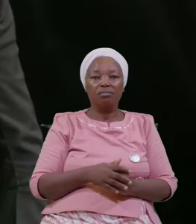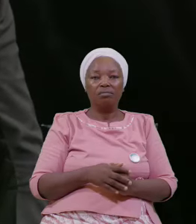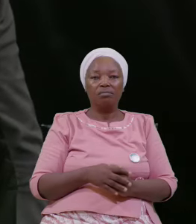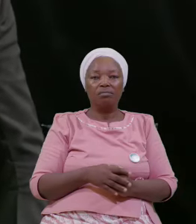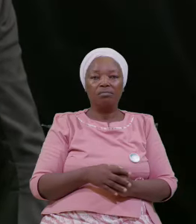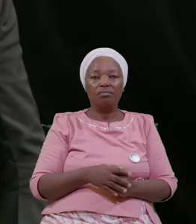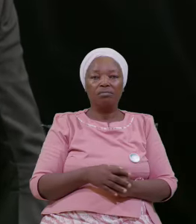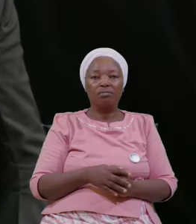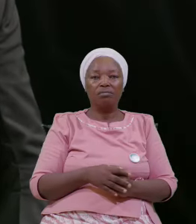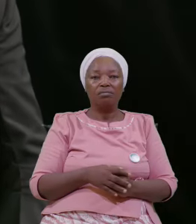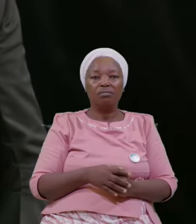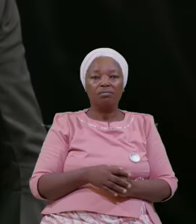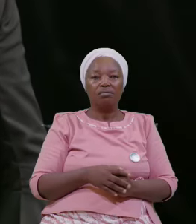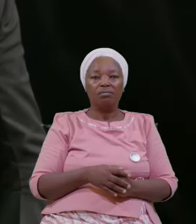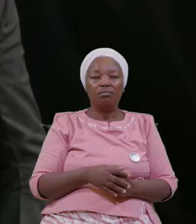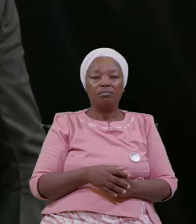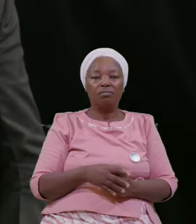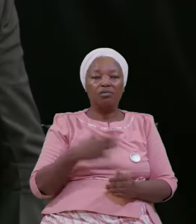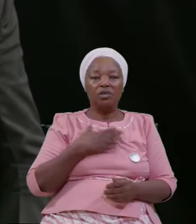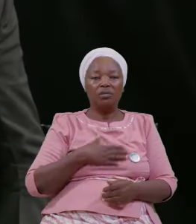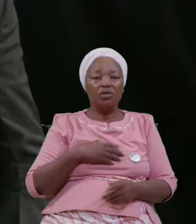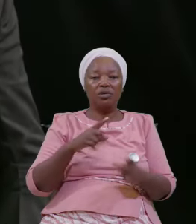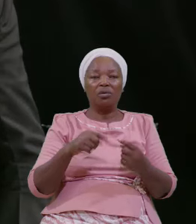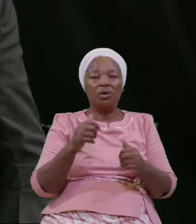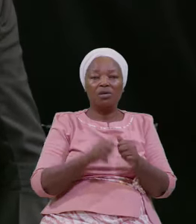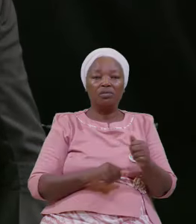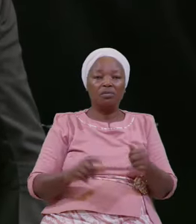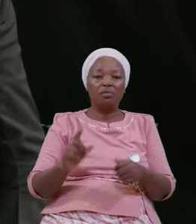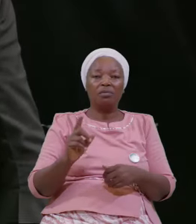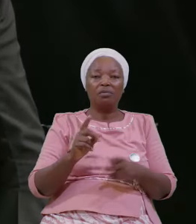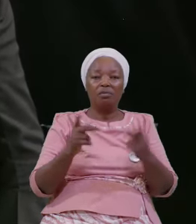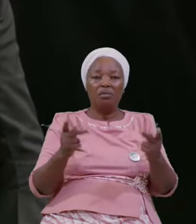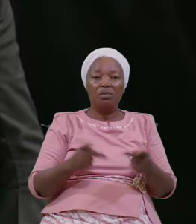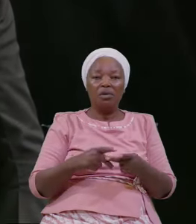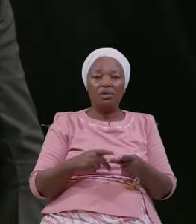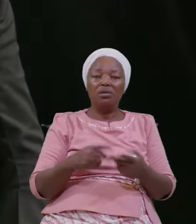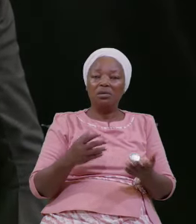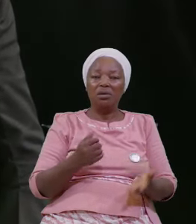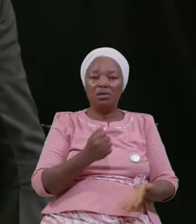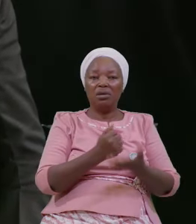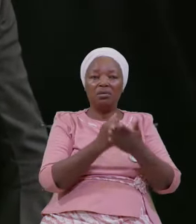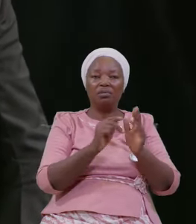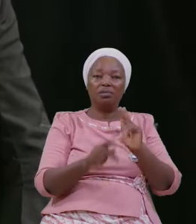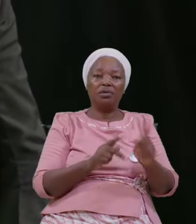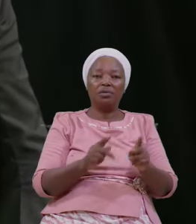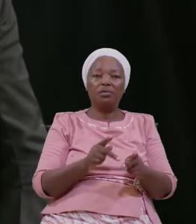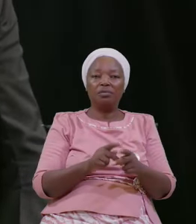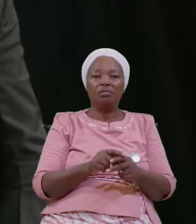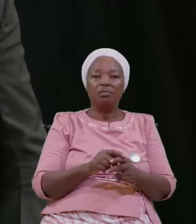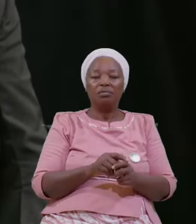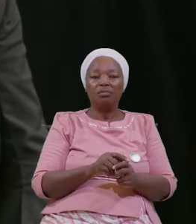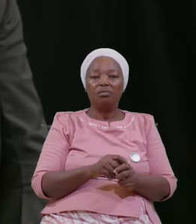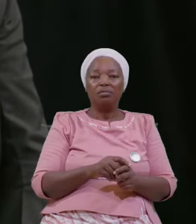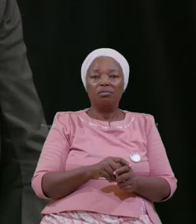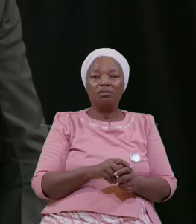Please spread to the back, spread to the far right, spread to the far left towards the road.